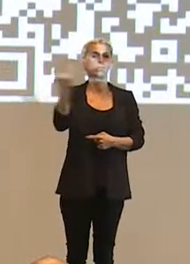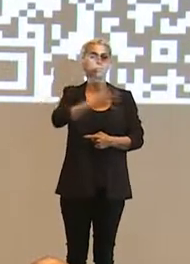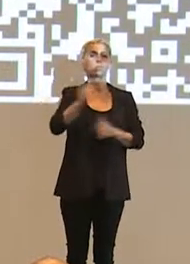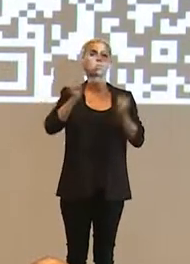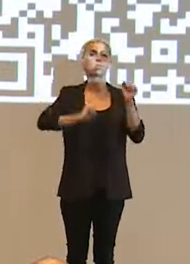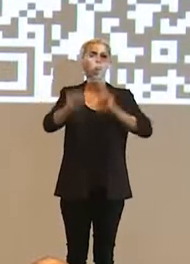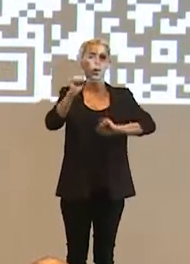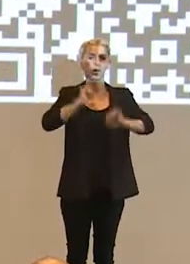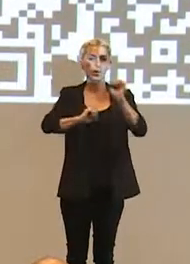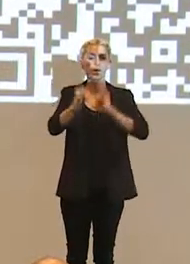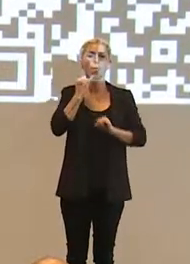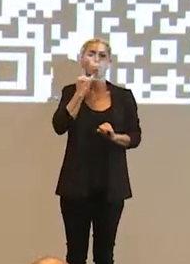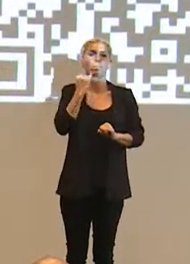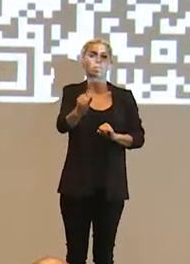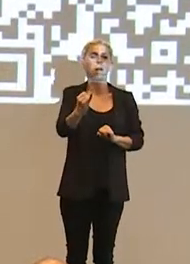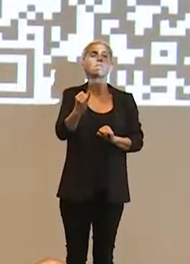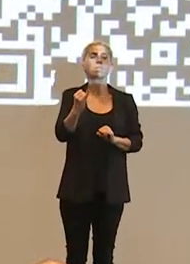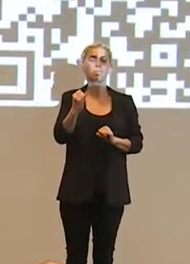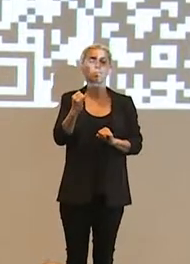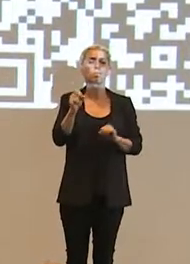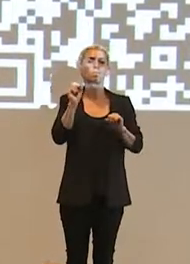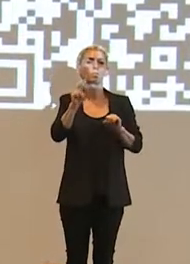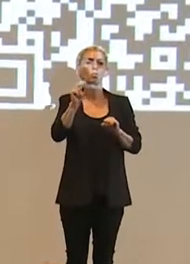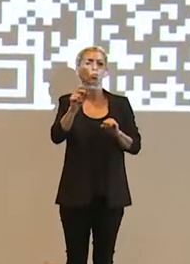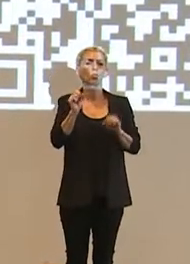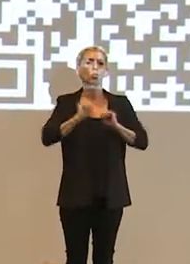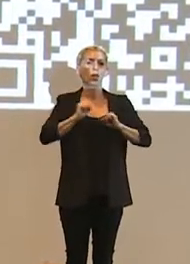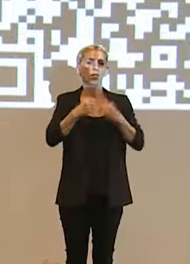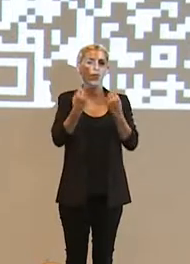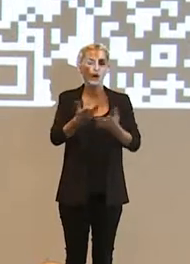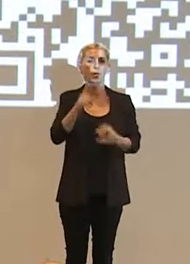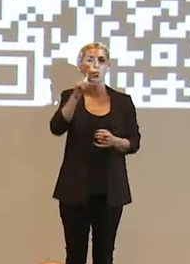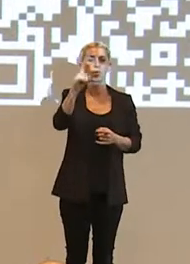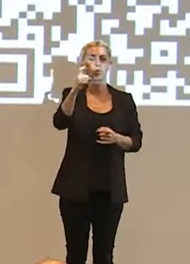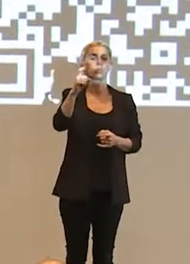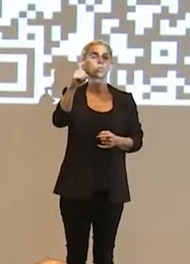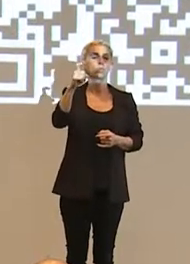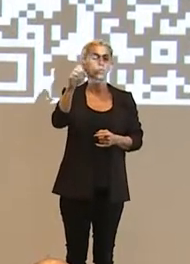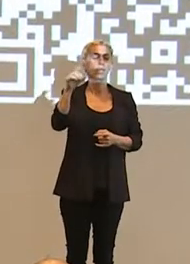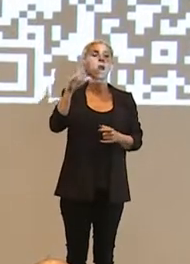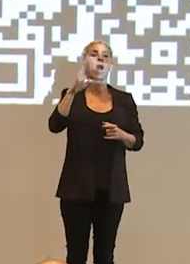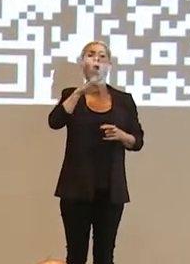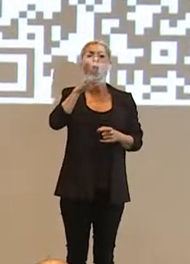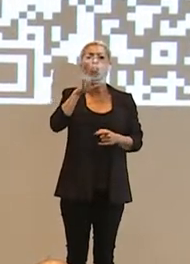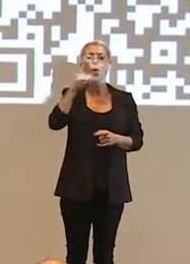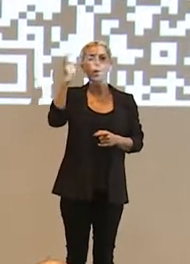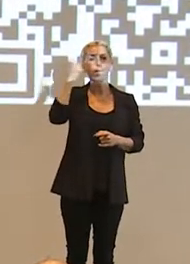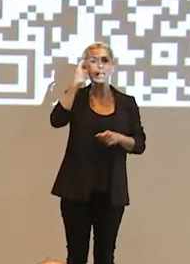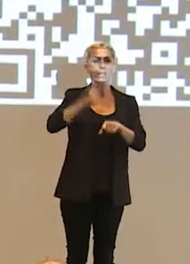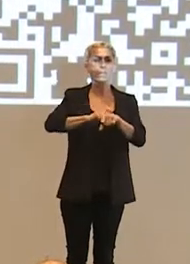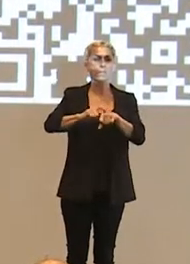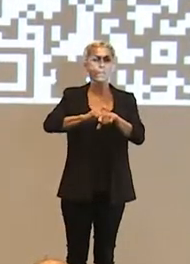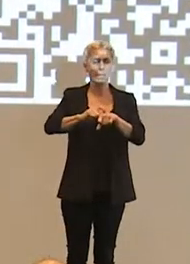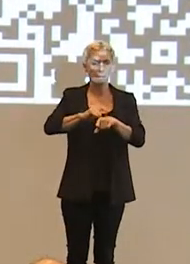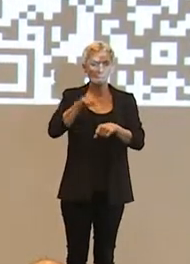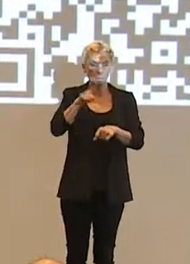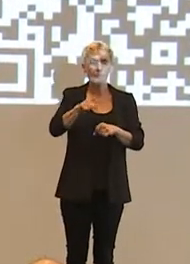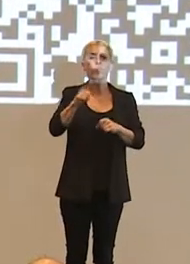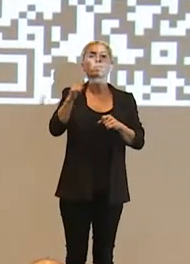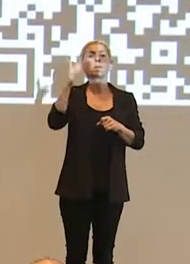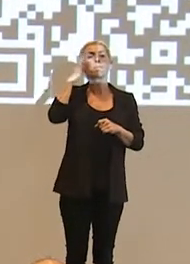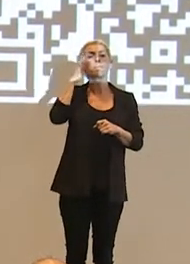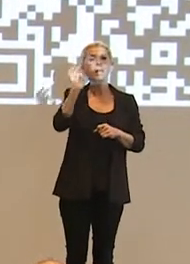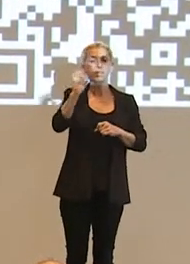universities are among the 10 universities where he was offered a visitor visiting professor